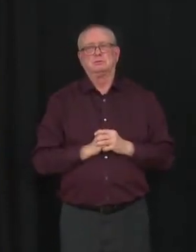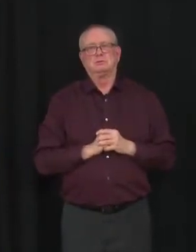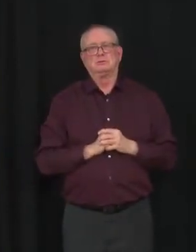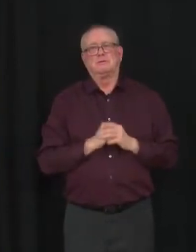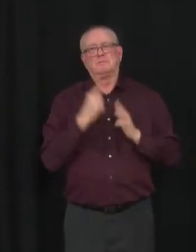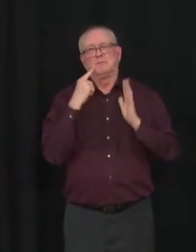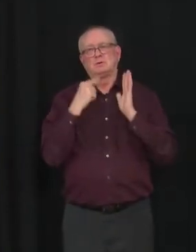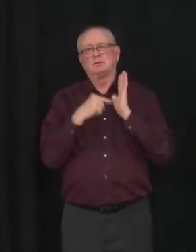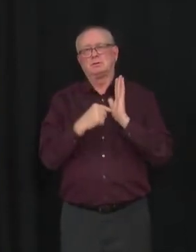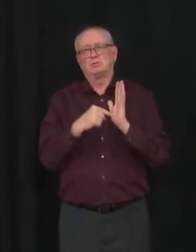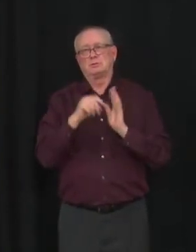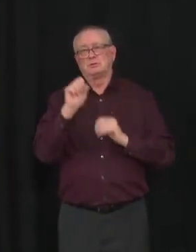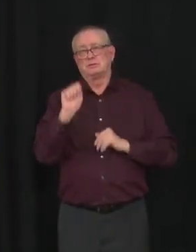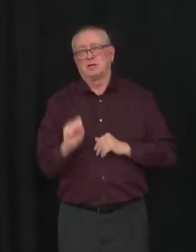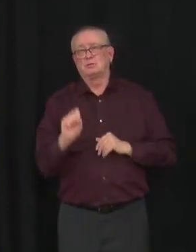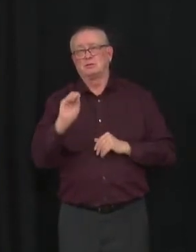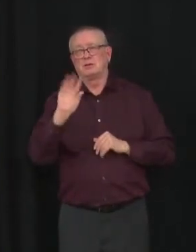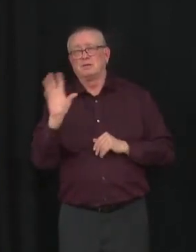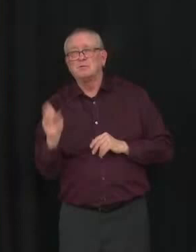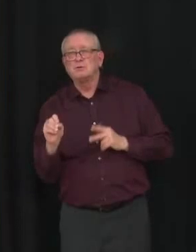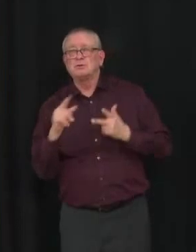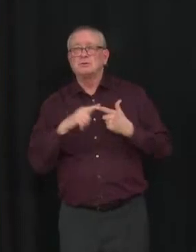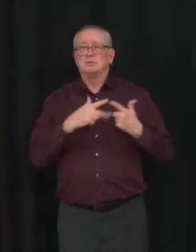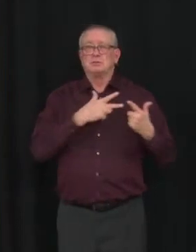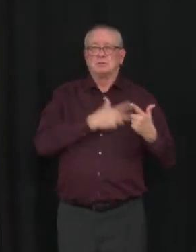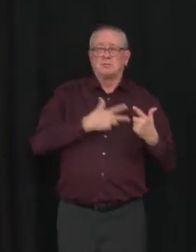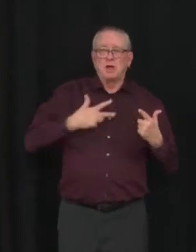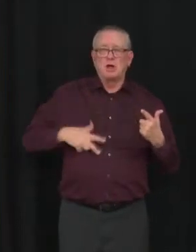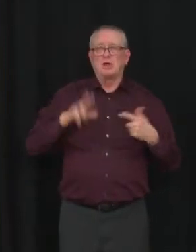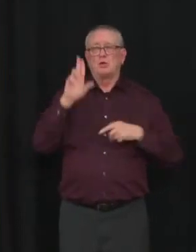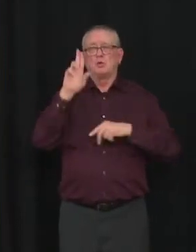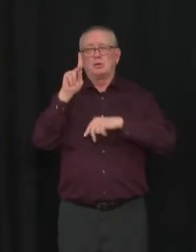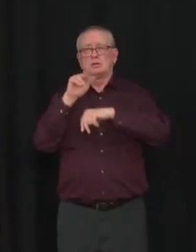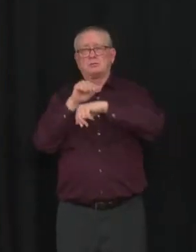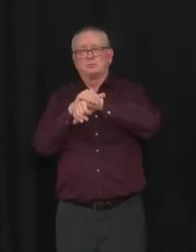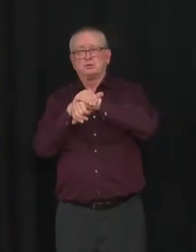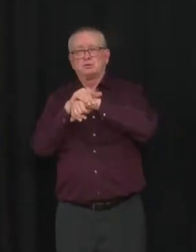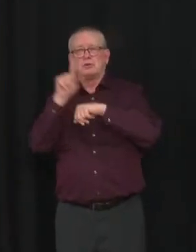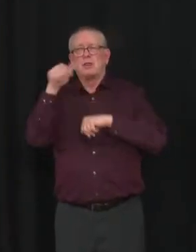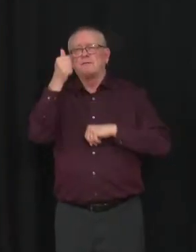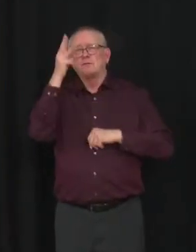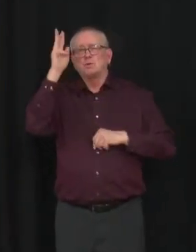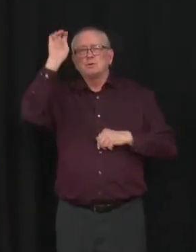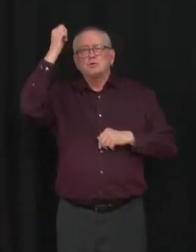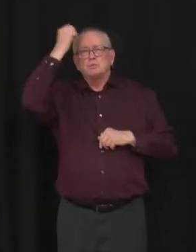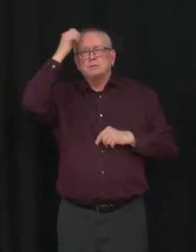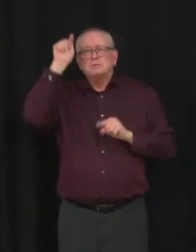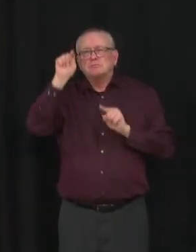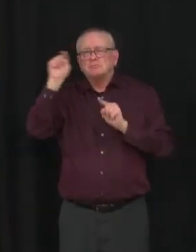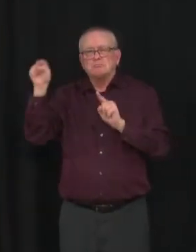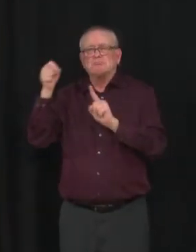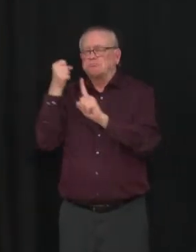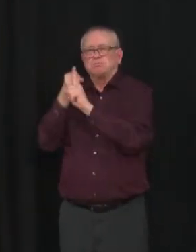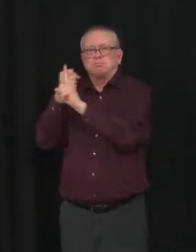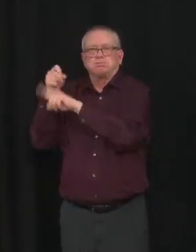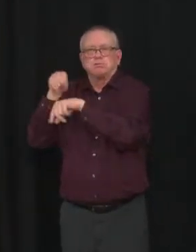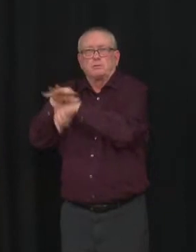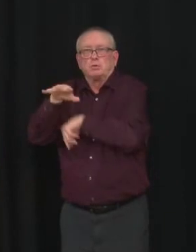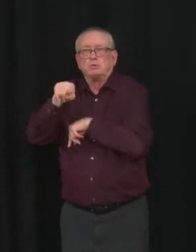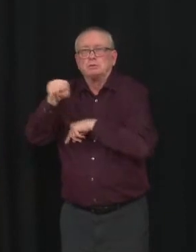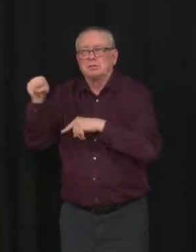example, South Africa, Denmark, the United Kingdom, and a couple of other European countries. And we should have a much clearer